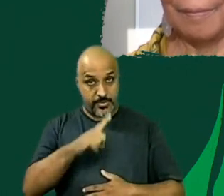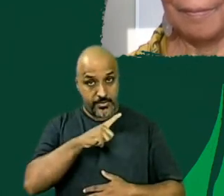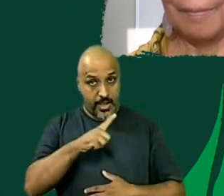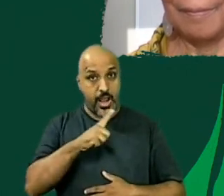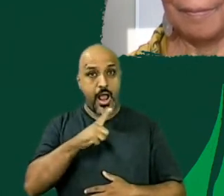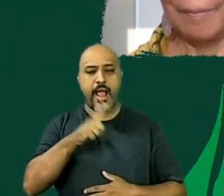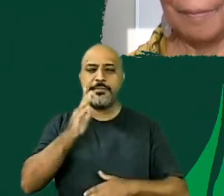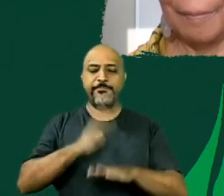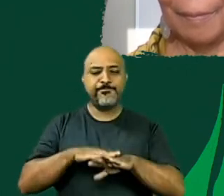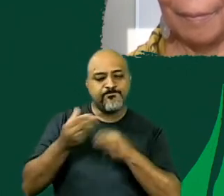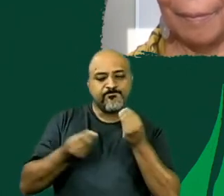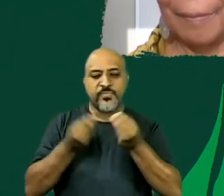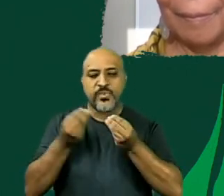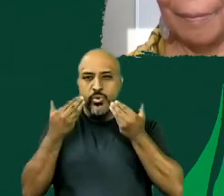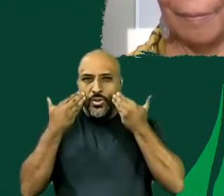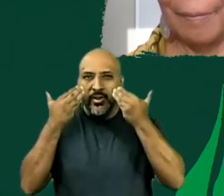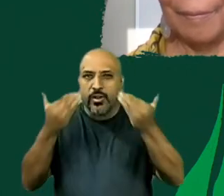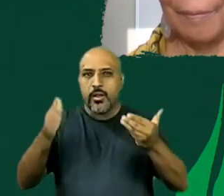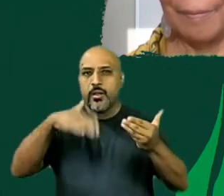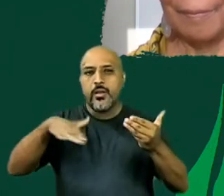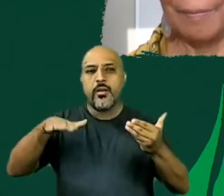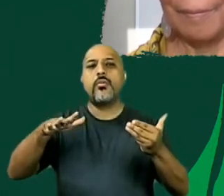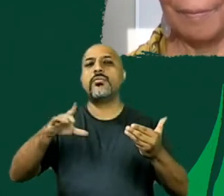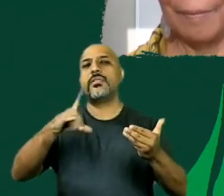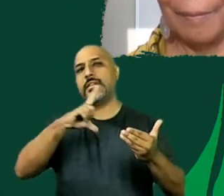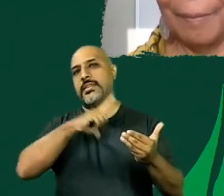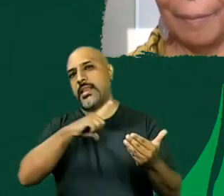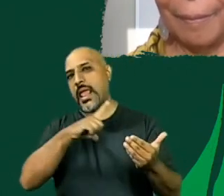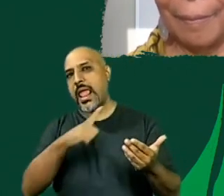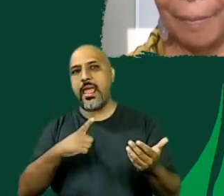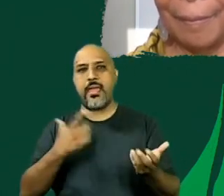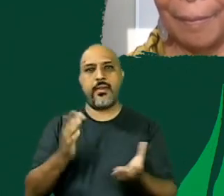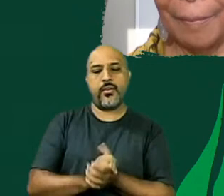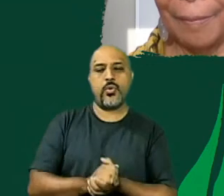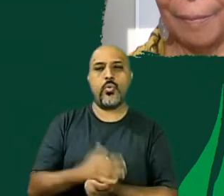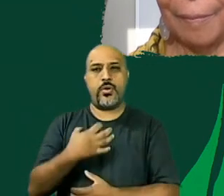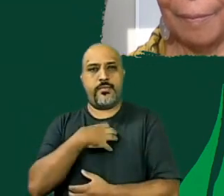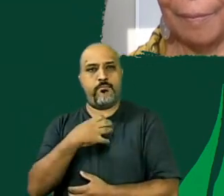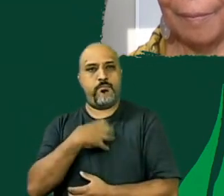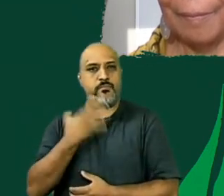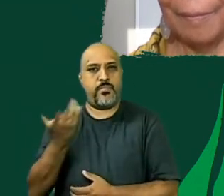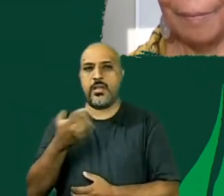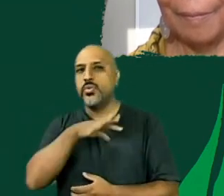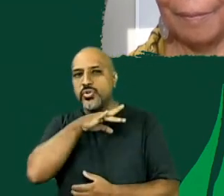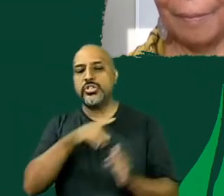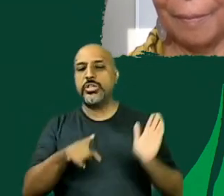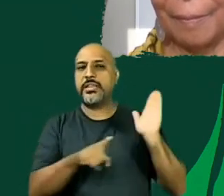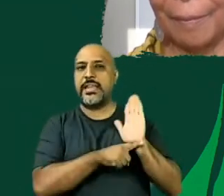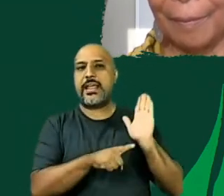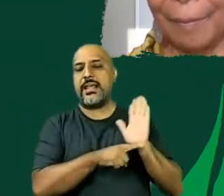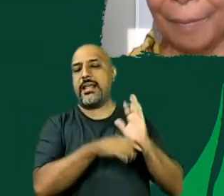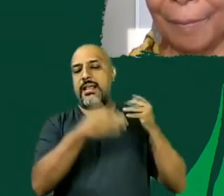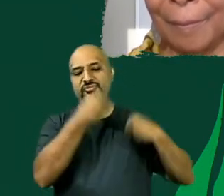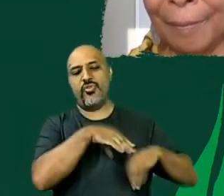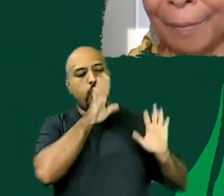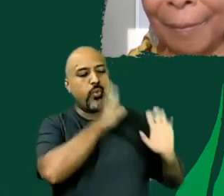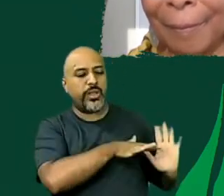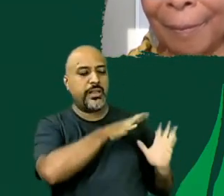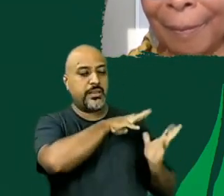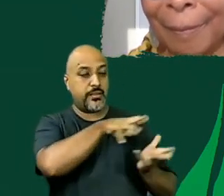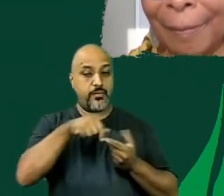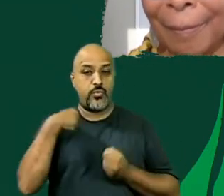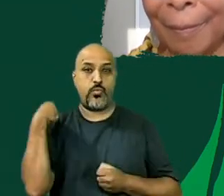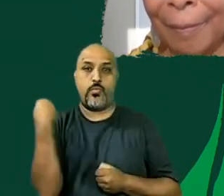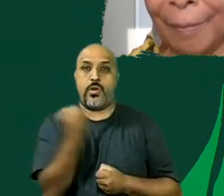there is a stereotype or if there is a aspect of denial of